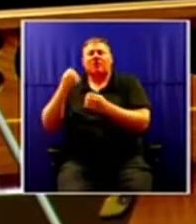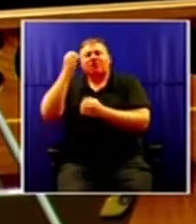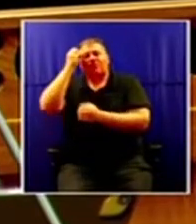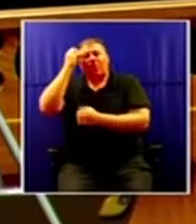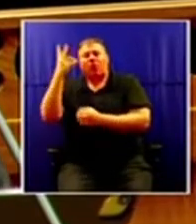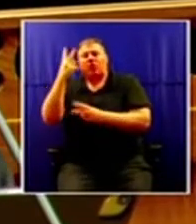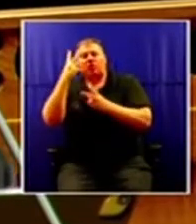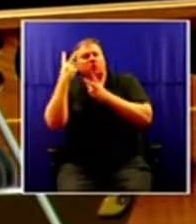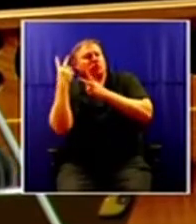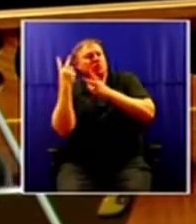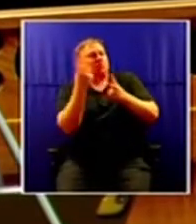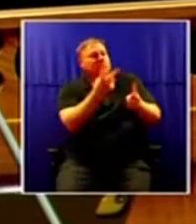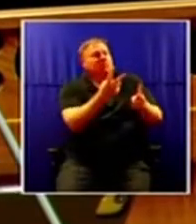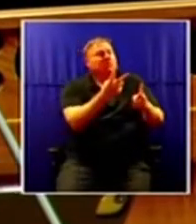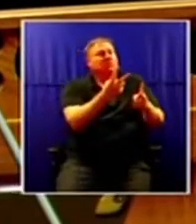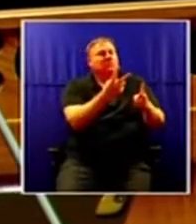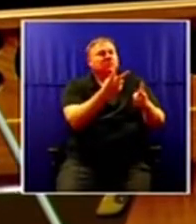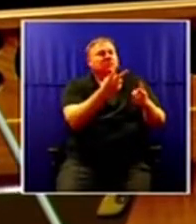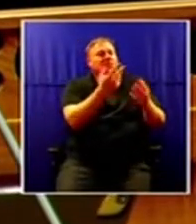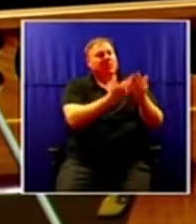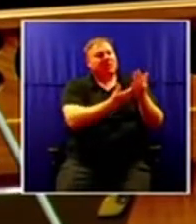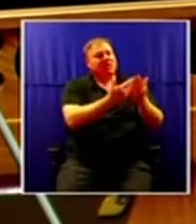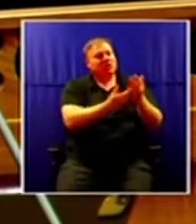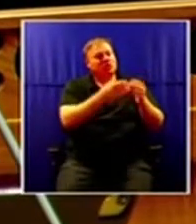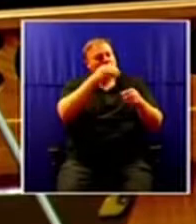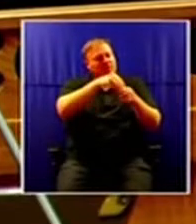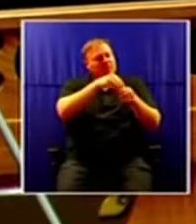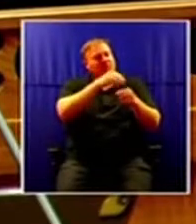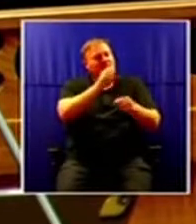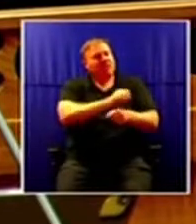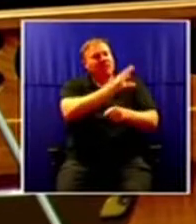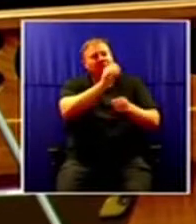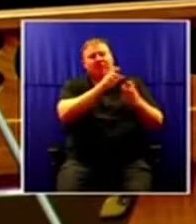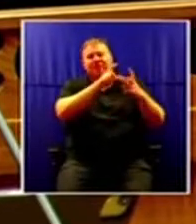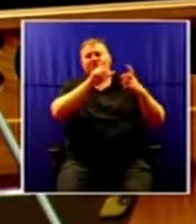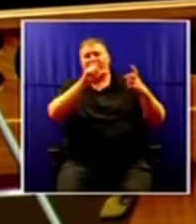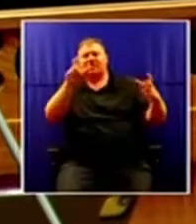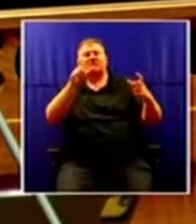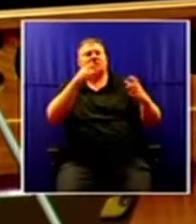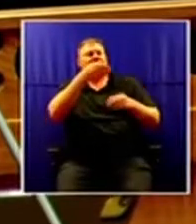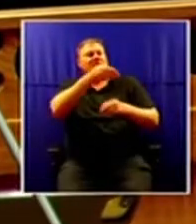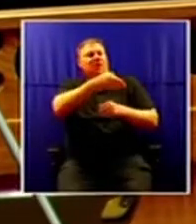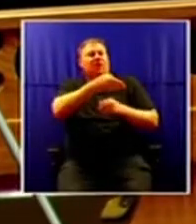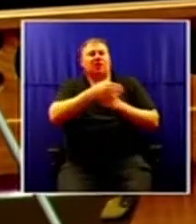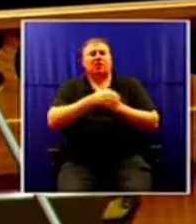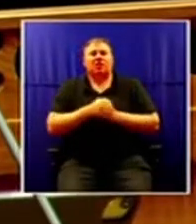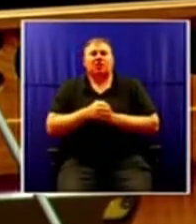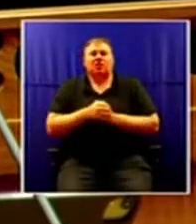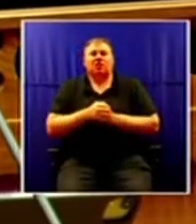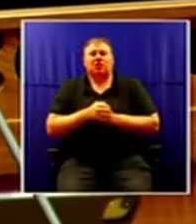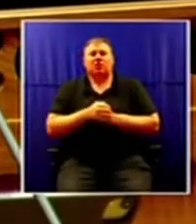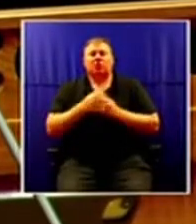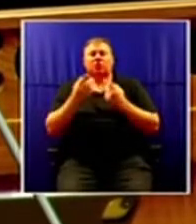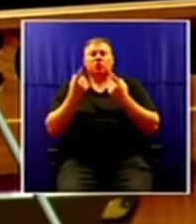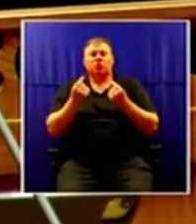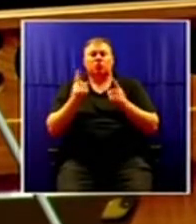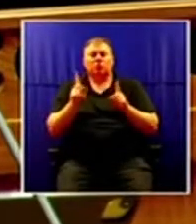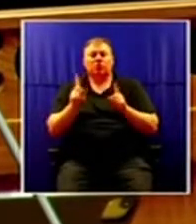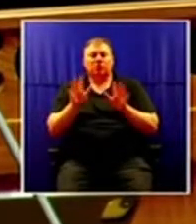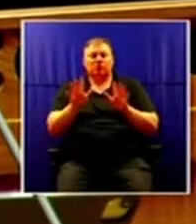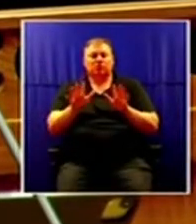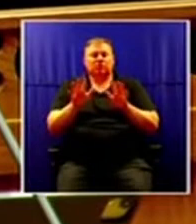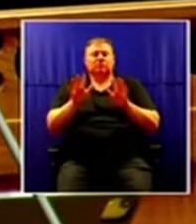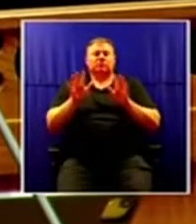that resides within this nation. And all we need to do at times is to sit back and smell